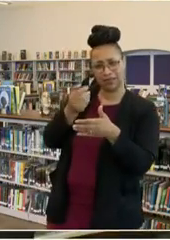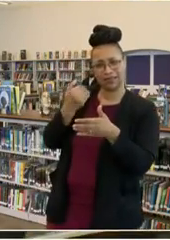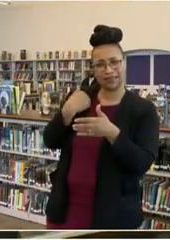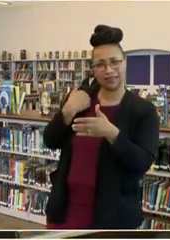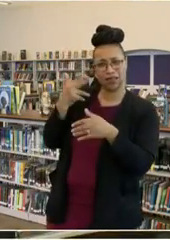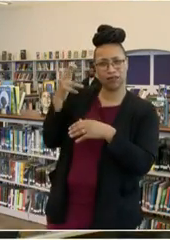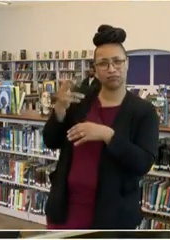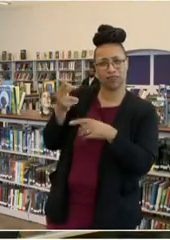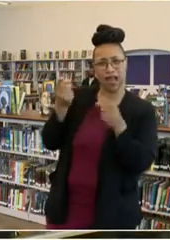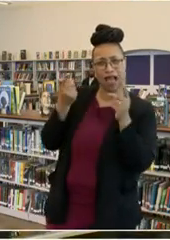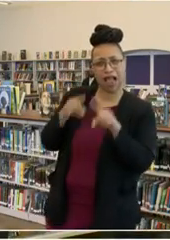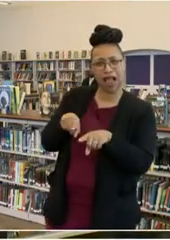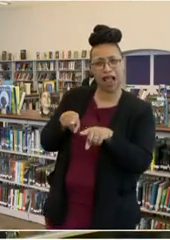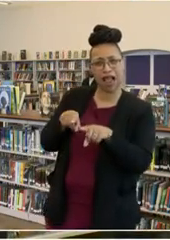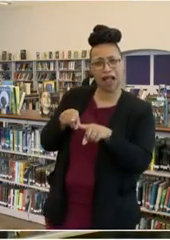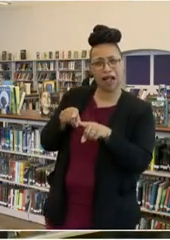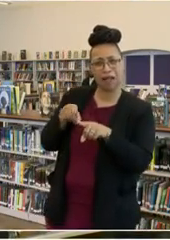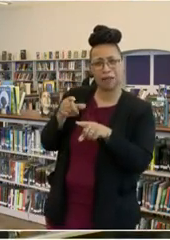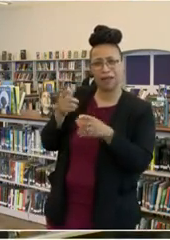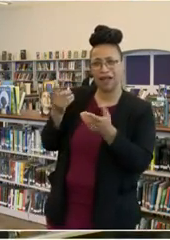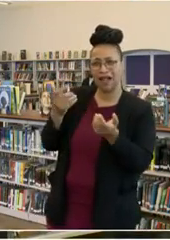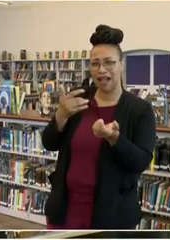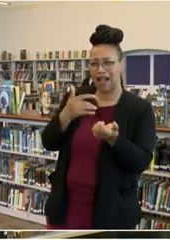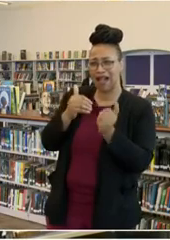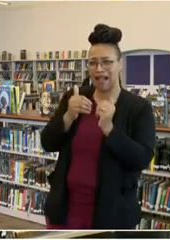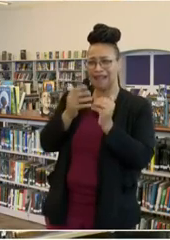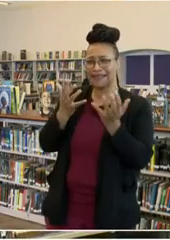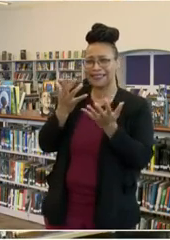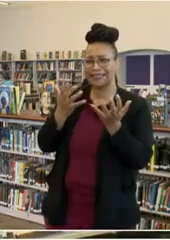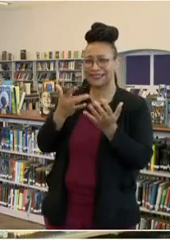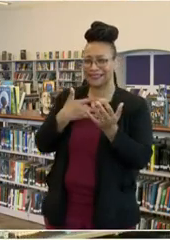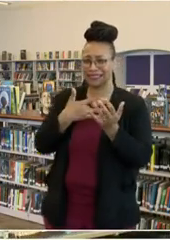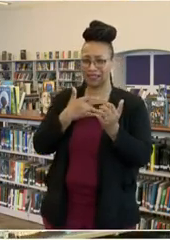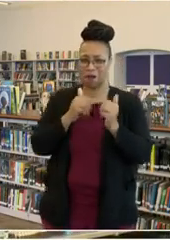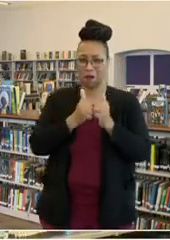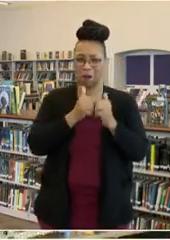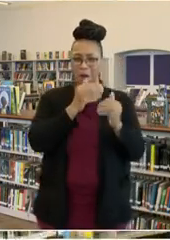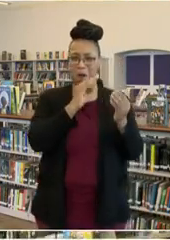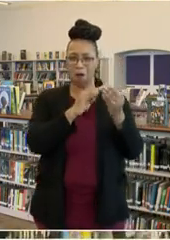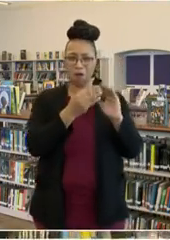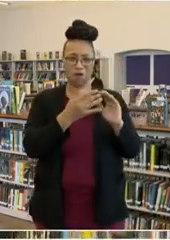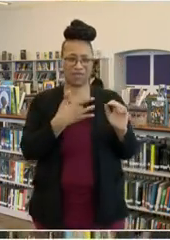Coolidge community and what they need in terms of safety moving forward?